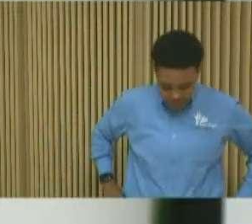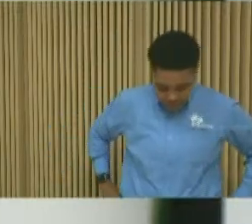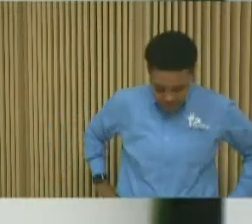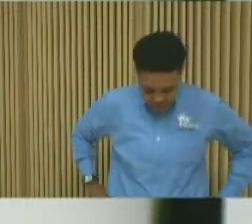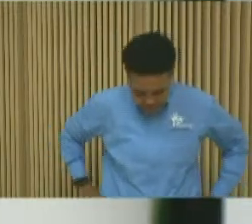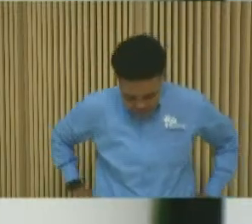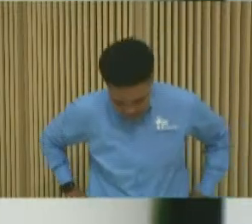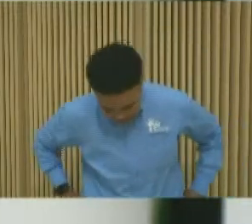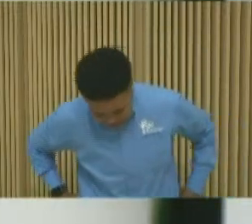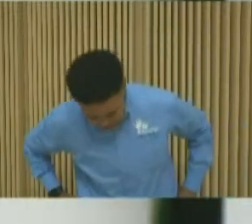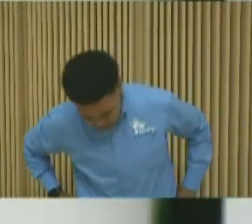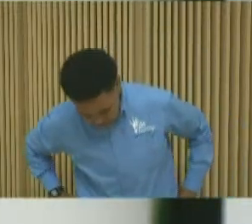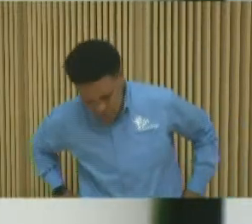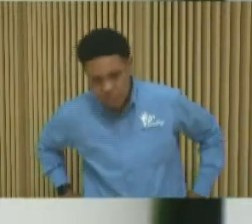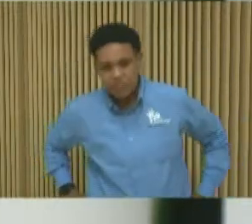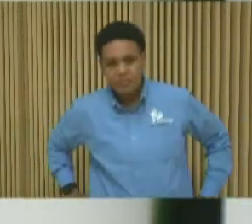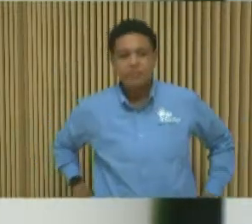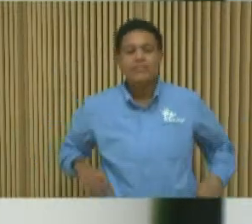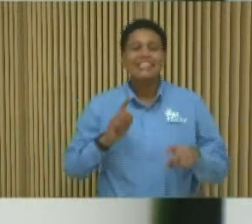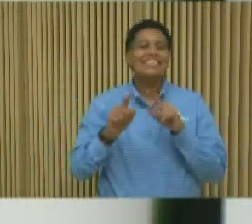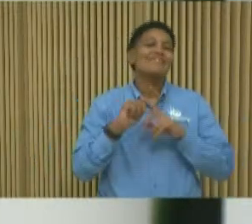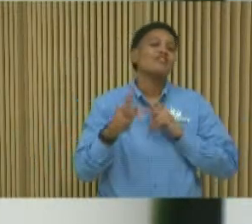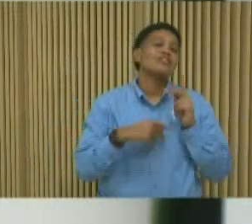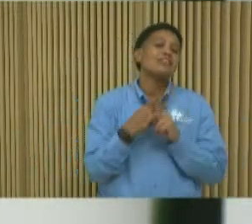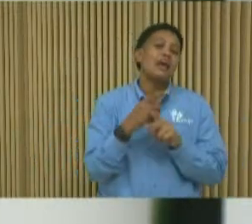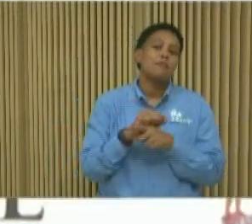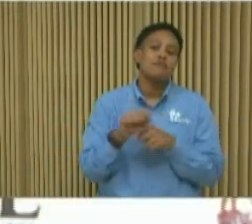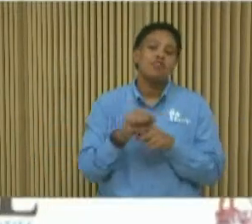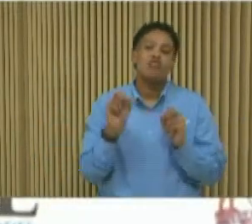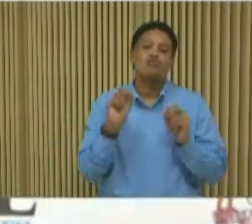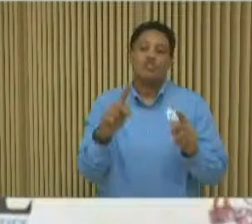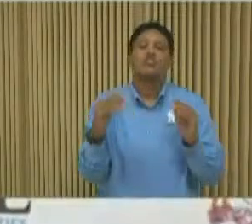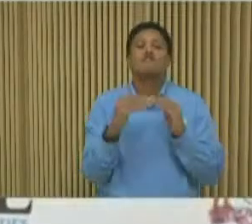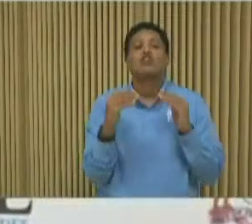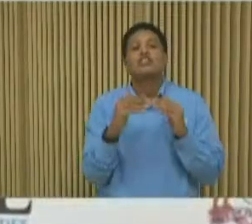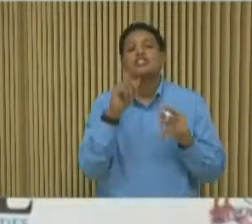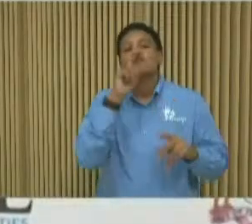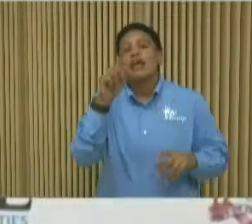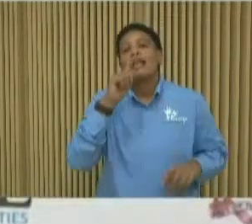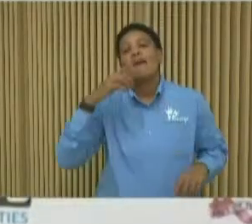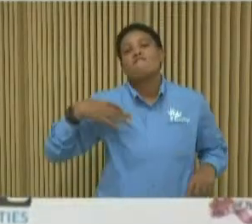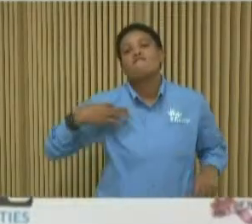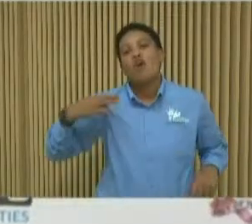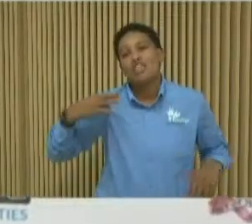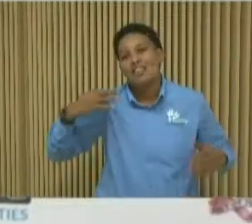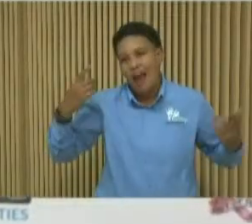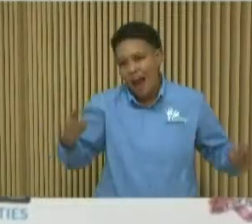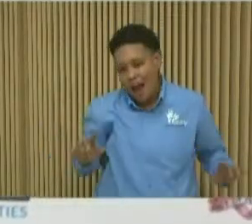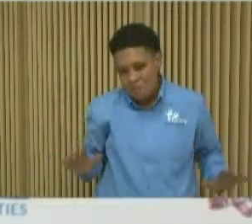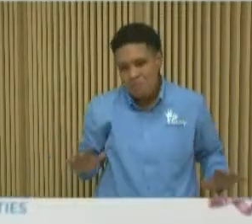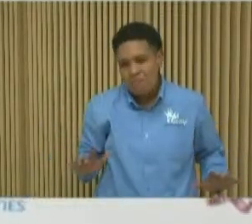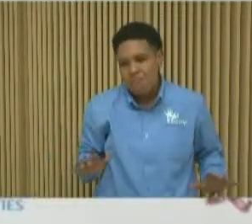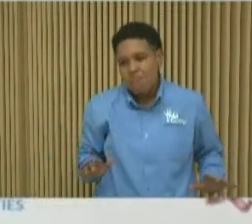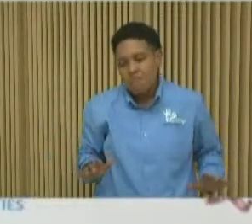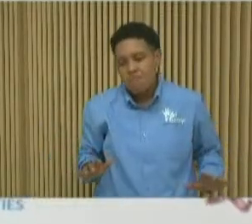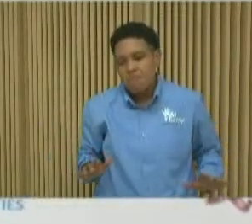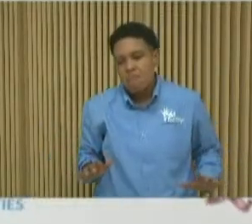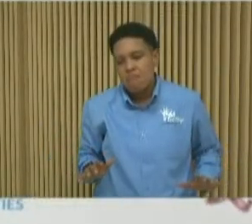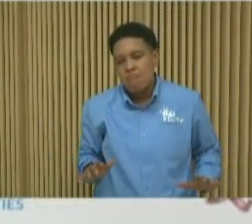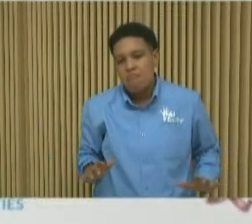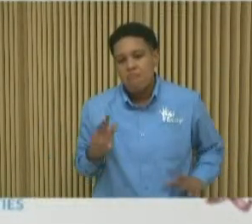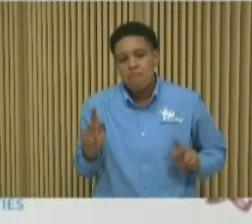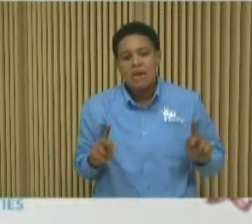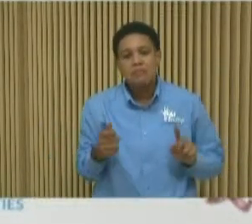training. For instance, restorative justice is really a voluntary thing that people